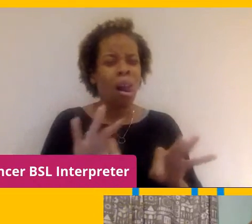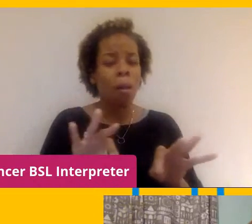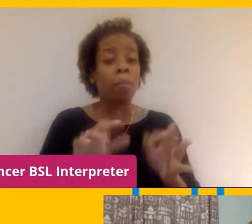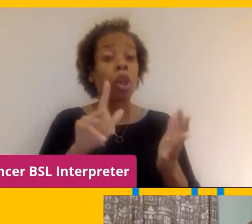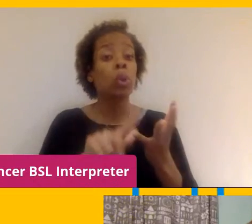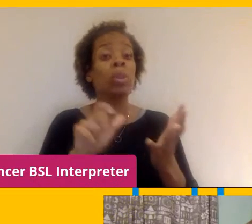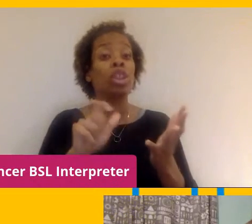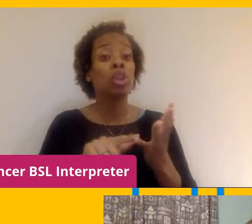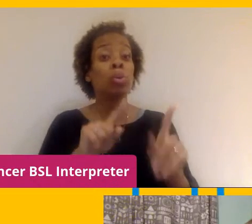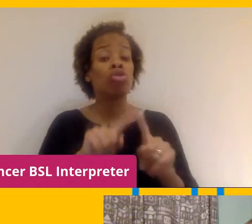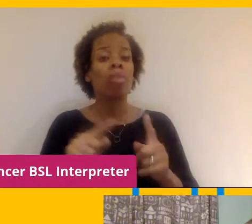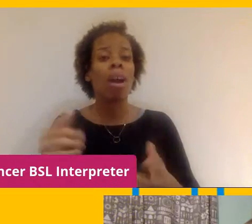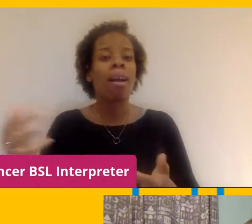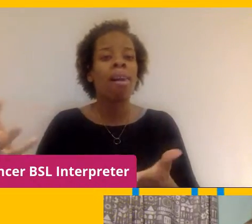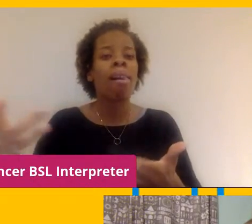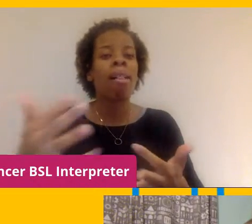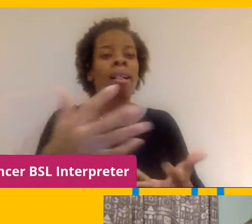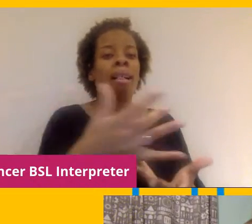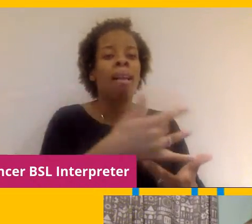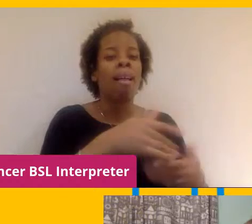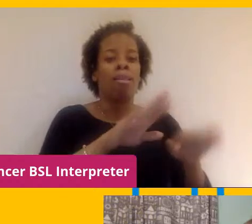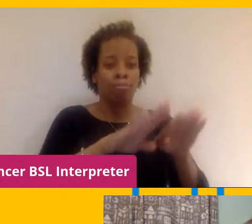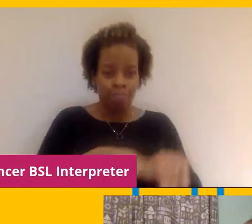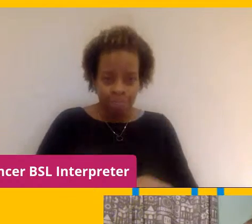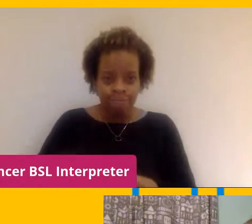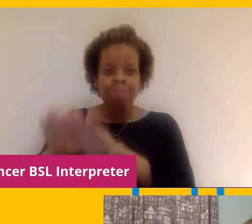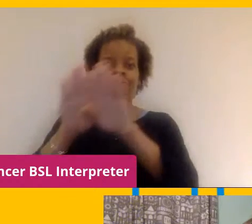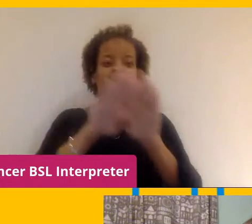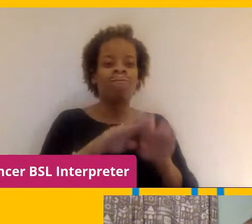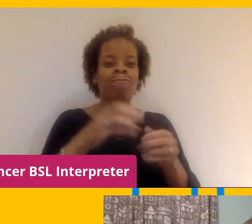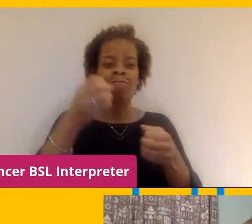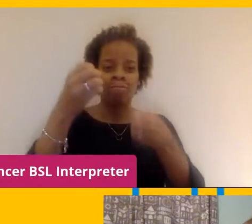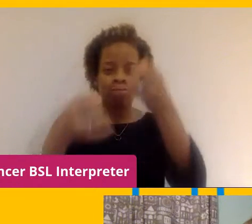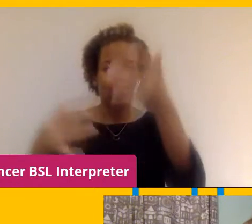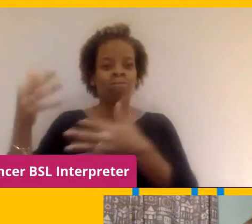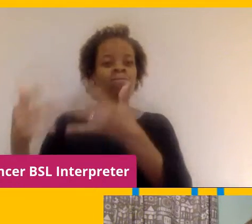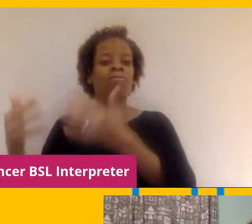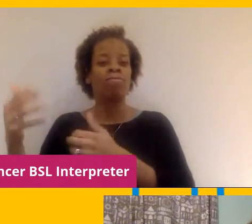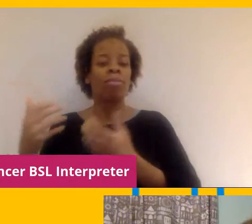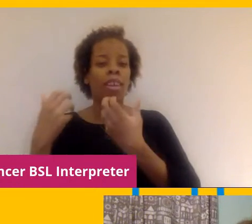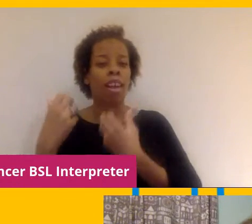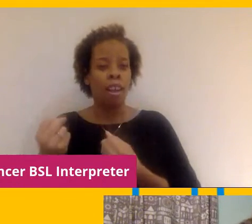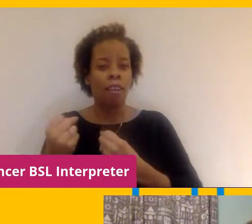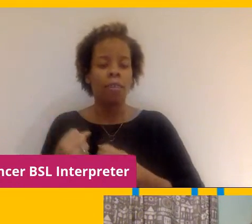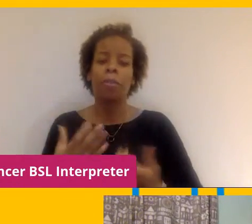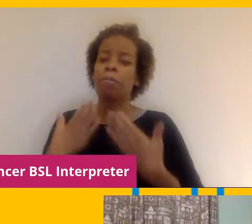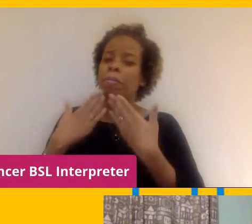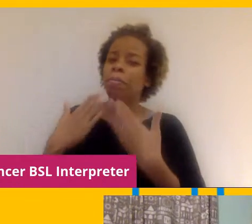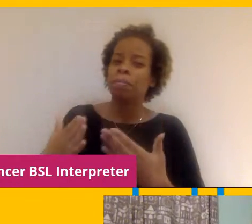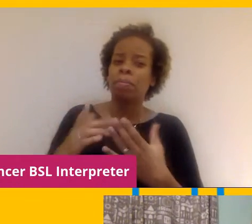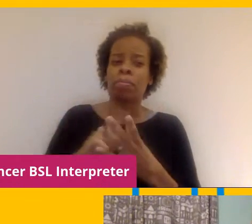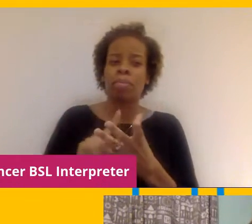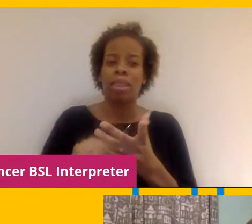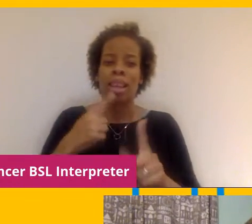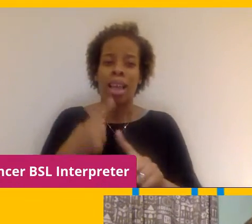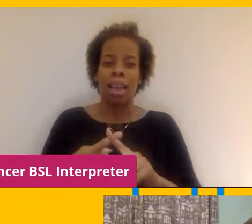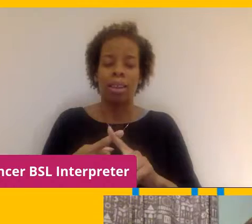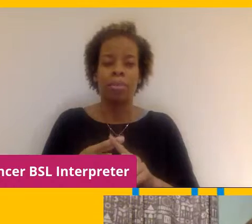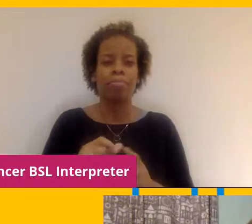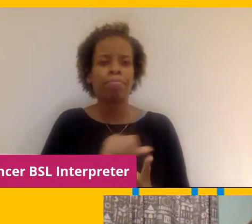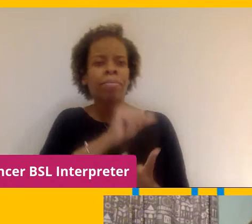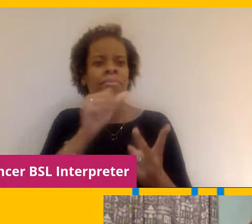all centrally are really, really useful. So thanks very much to Alex for that. Our next speaker then is